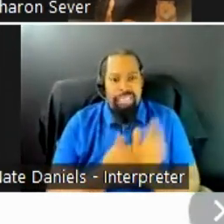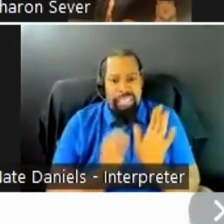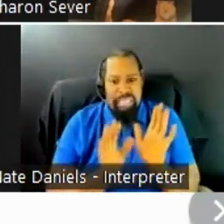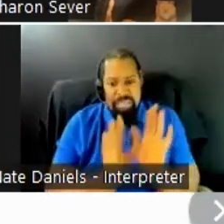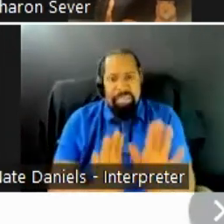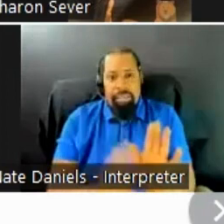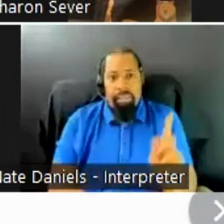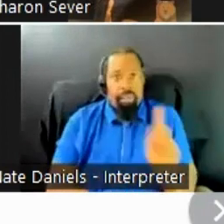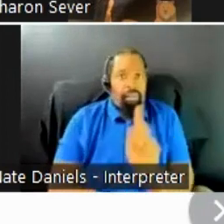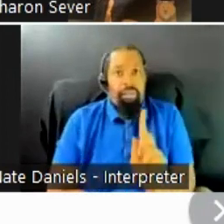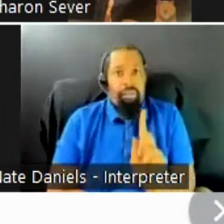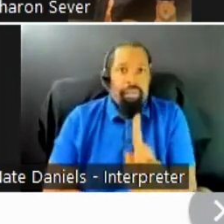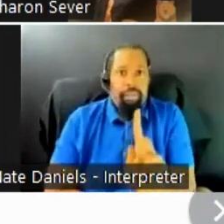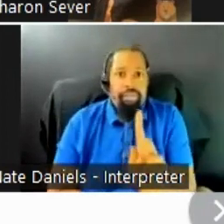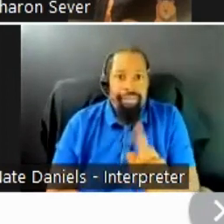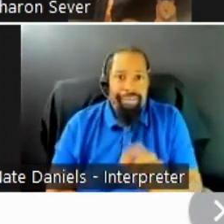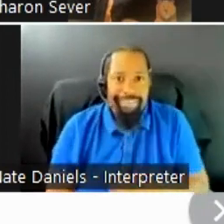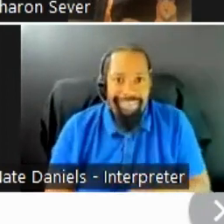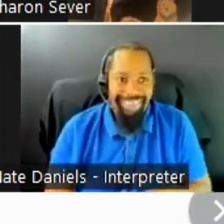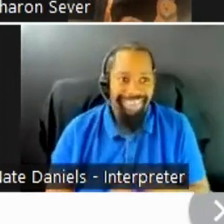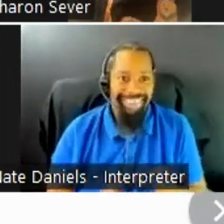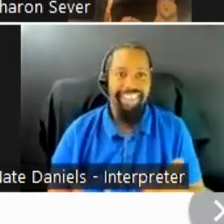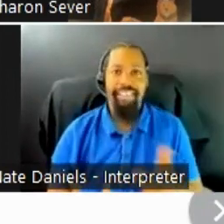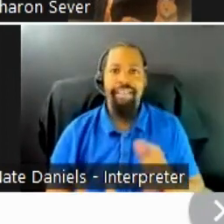What were you crying about? What was so emotional?